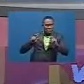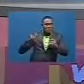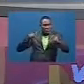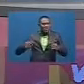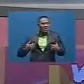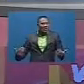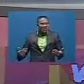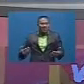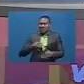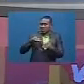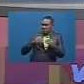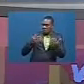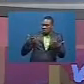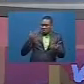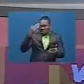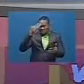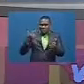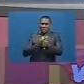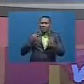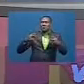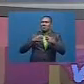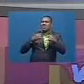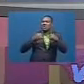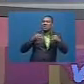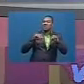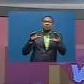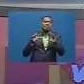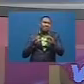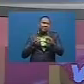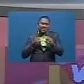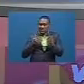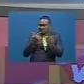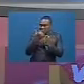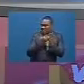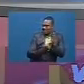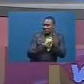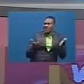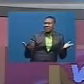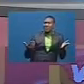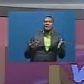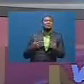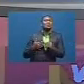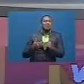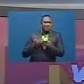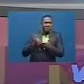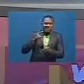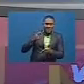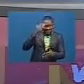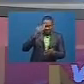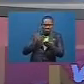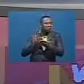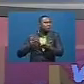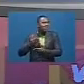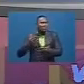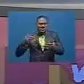new regulations, known as the Ghana Electrical Wiring Certificate Guidelines, are meant to ensure professionalism